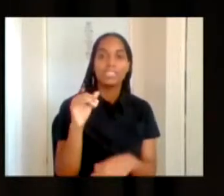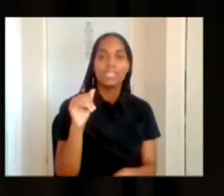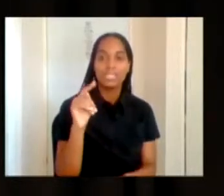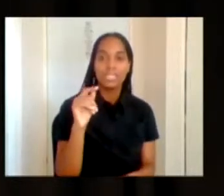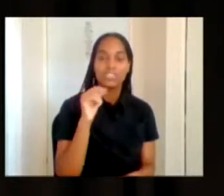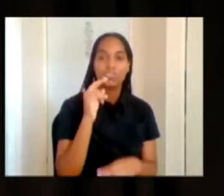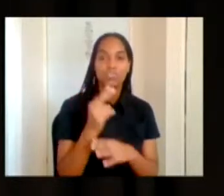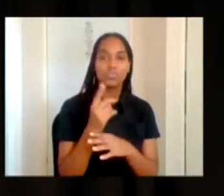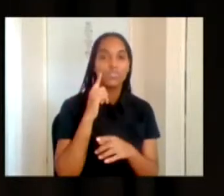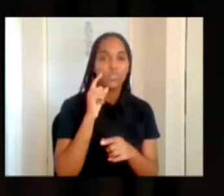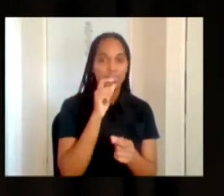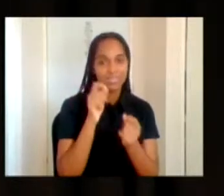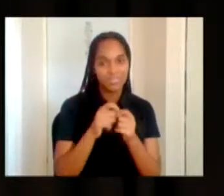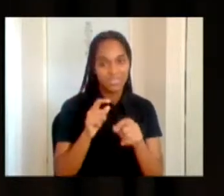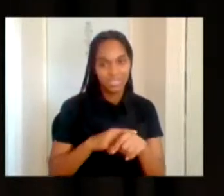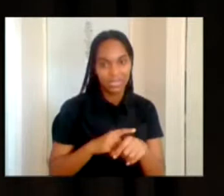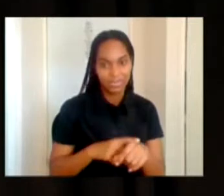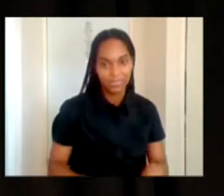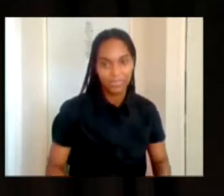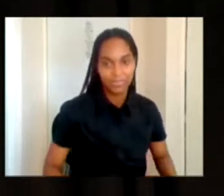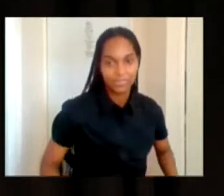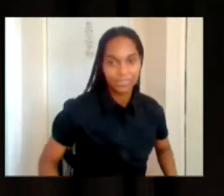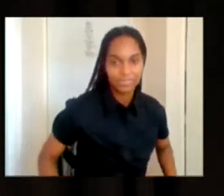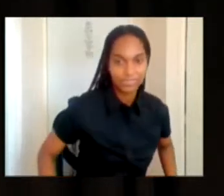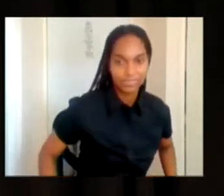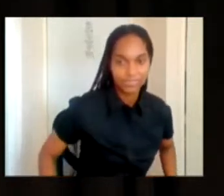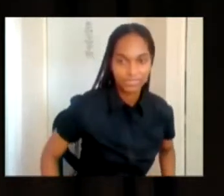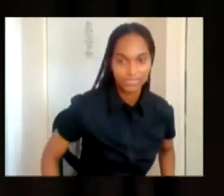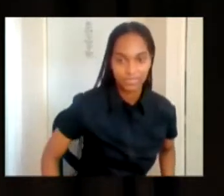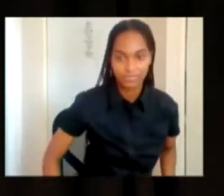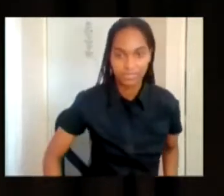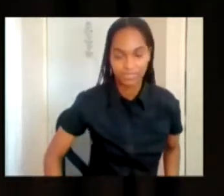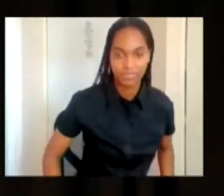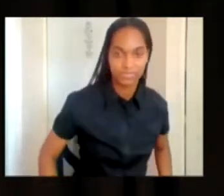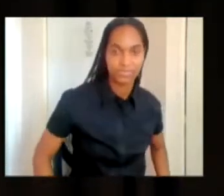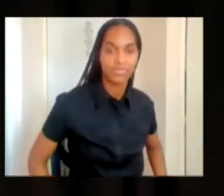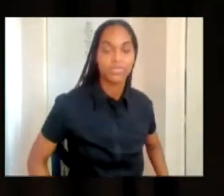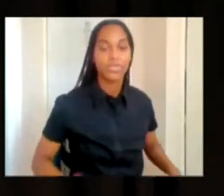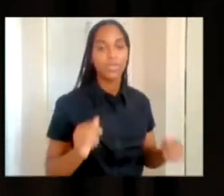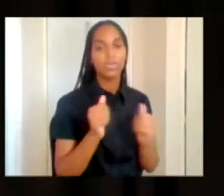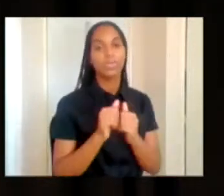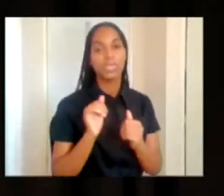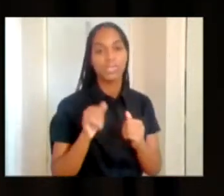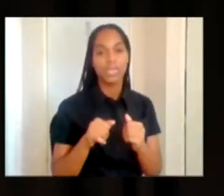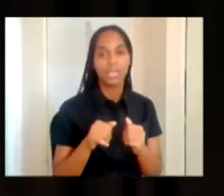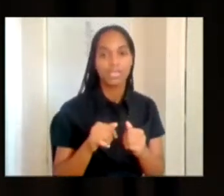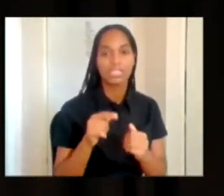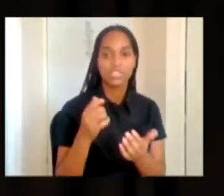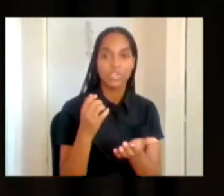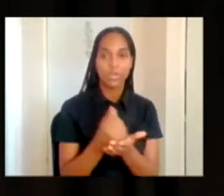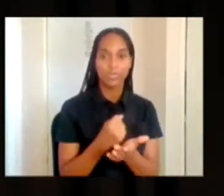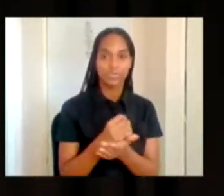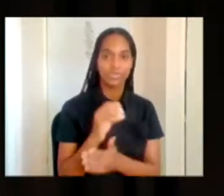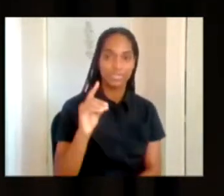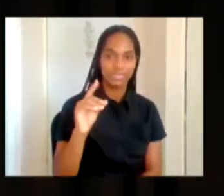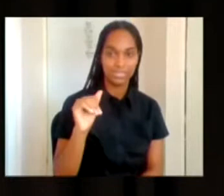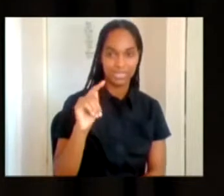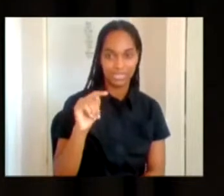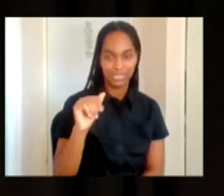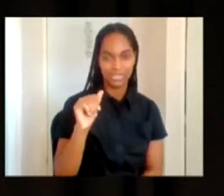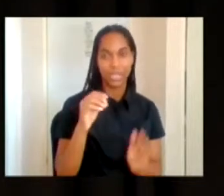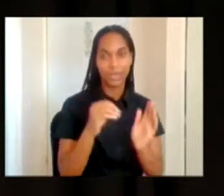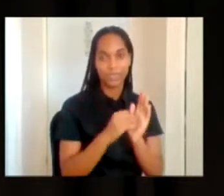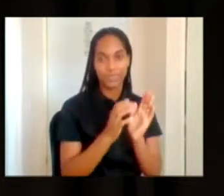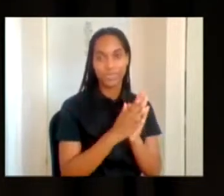time. And along with that is statistical or opportunistic data insertion, which is